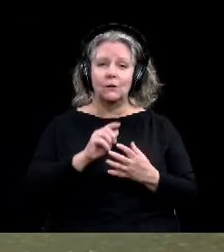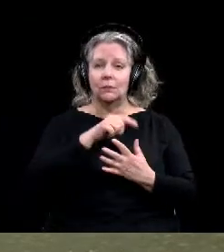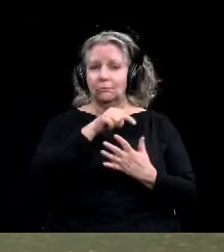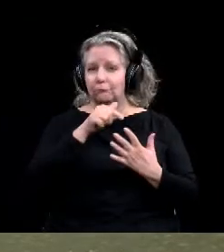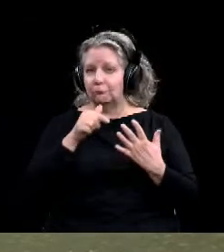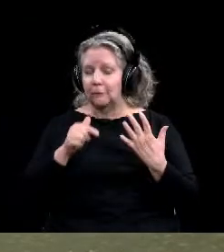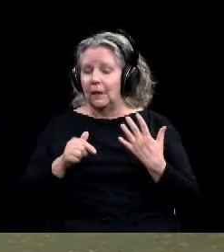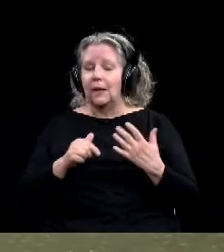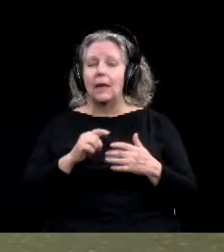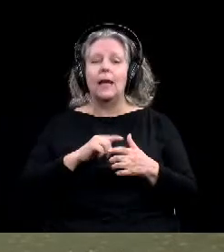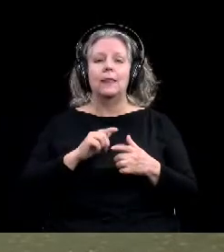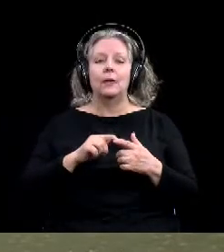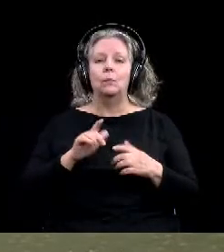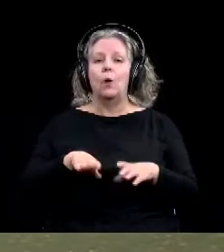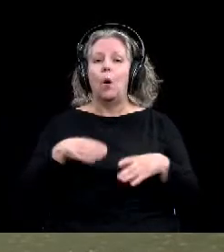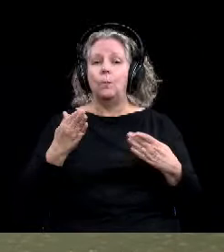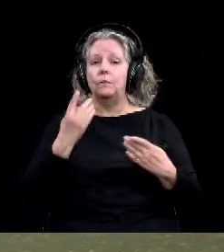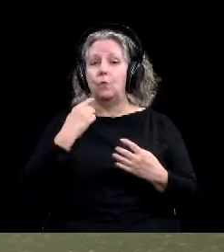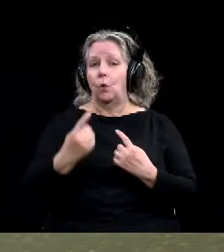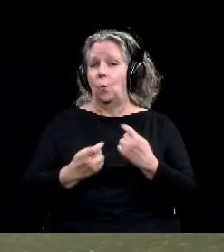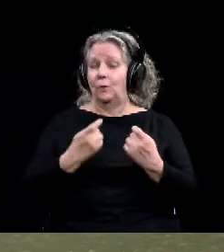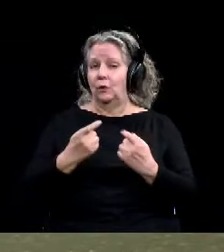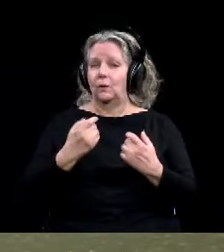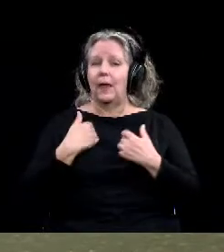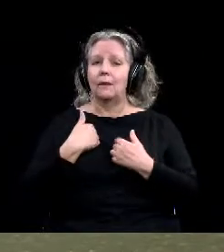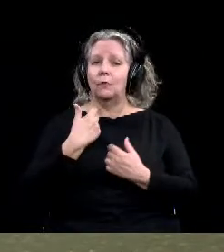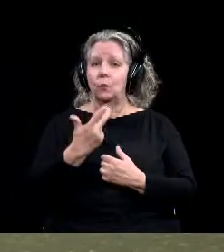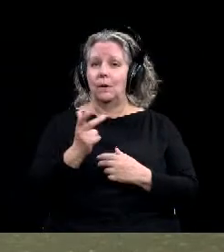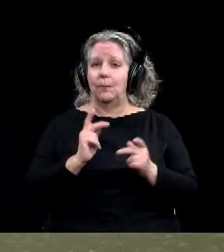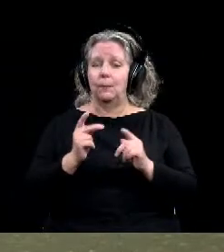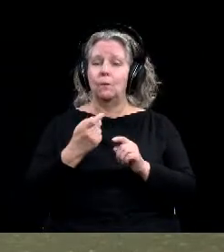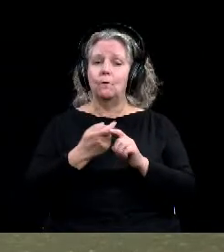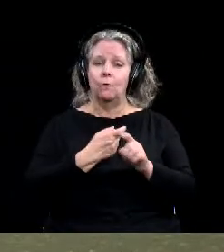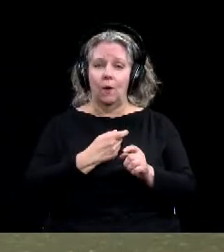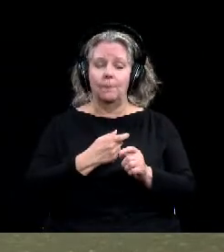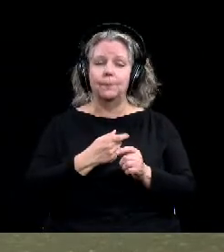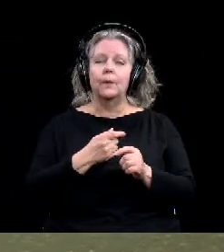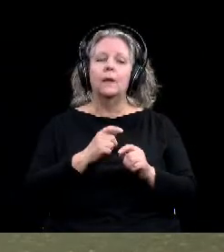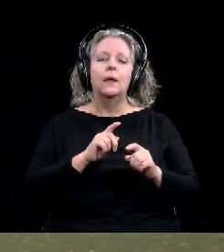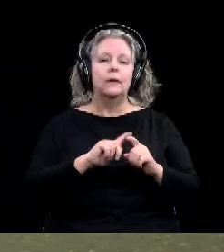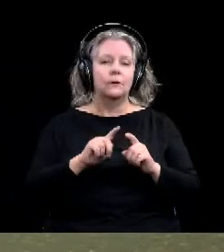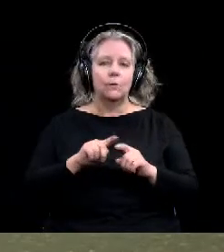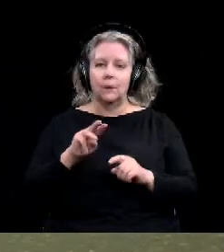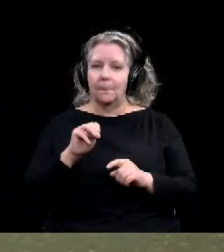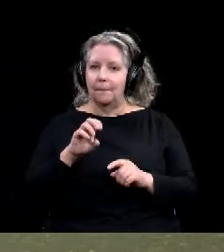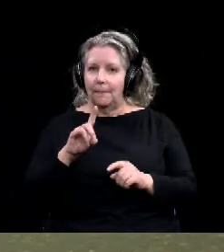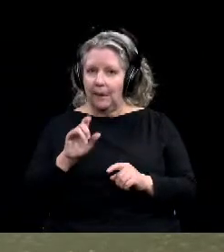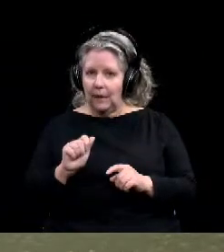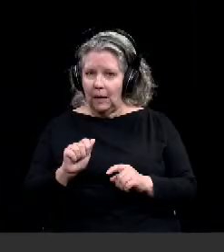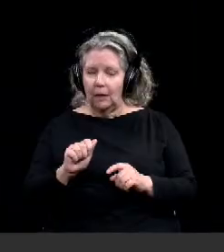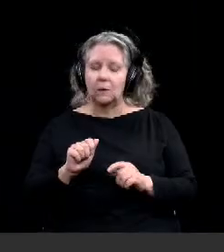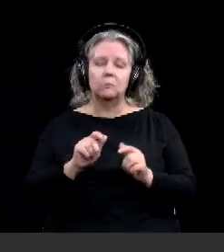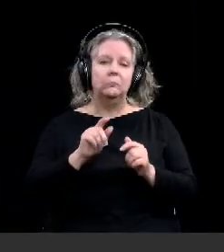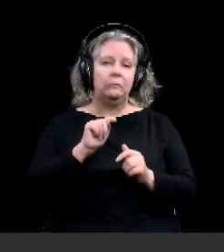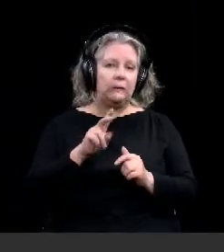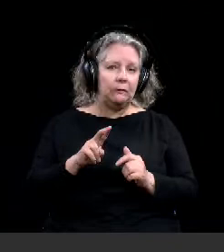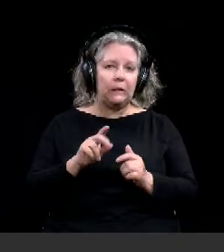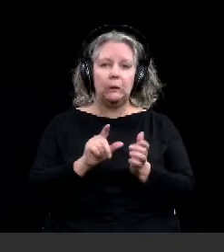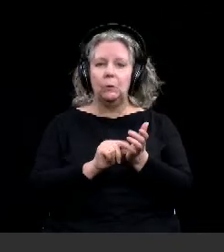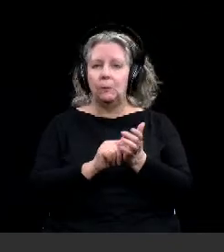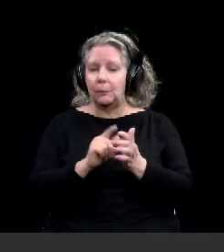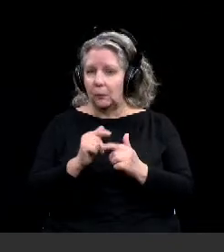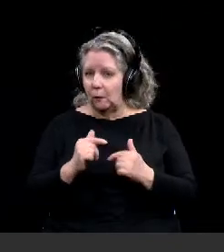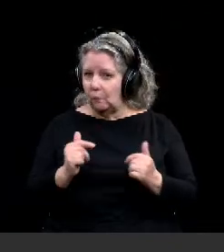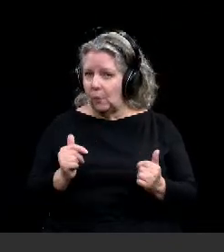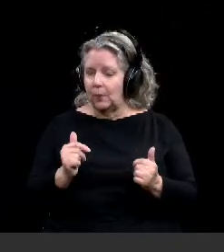questions. We'll do 2 rounds of 1 question each. And then we'll let the mayor wrap us up. So let's get started. We'll go in the order of our mayor